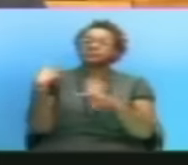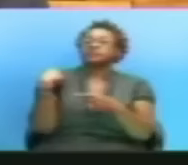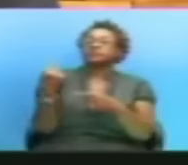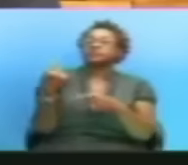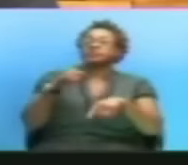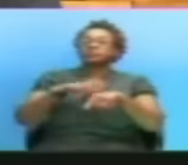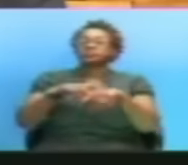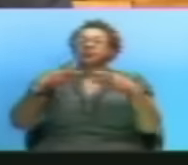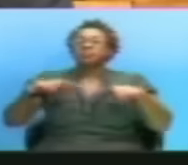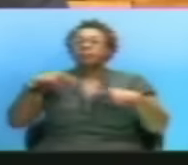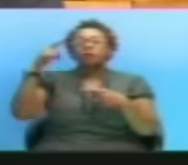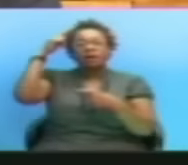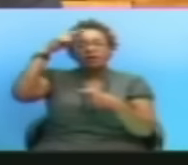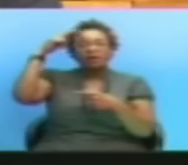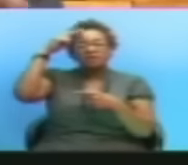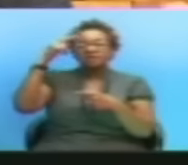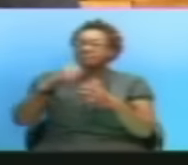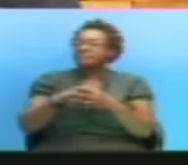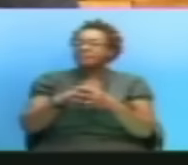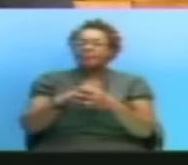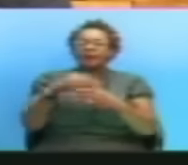when people realize that Buru Buru is going